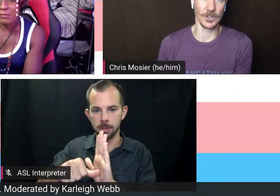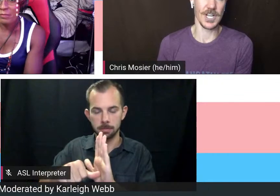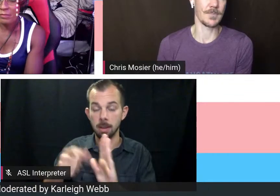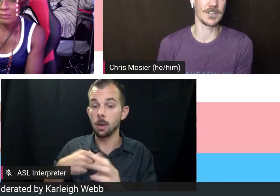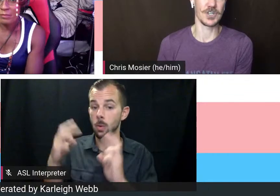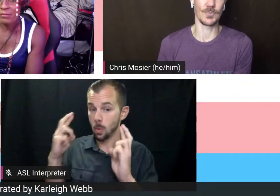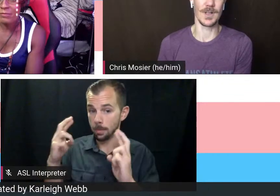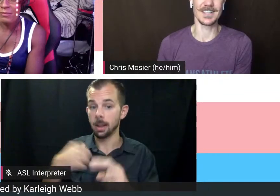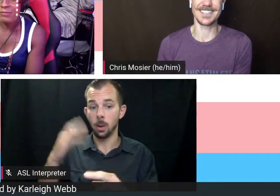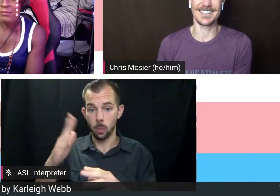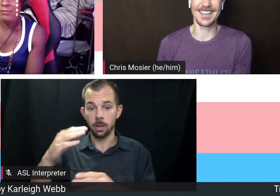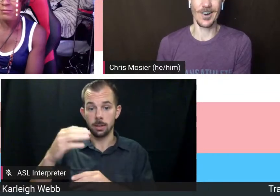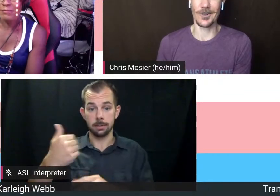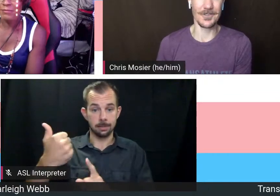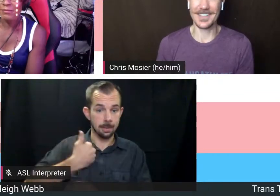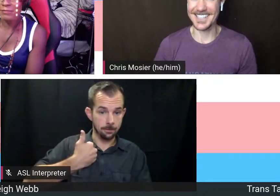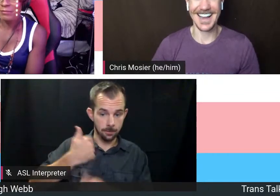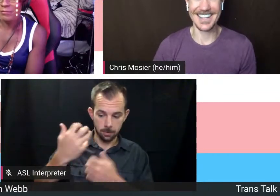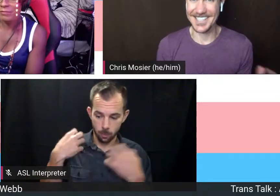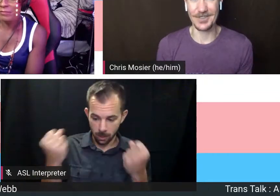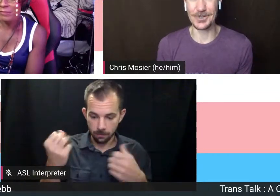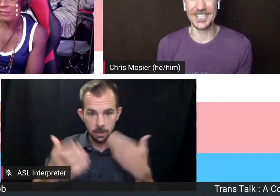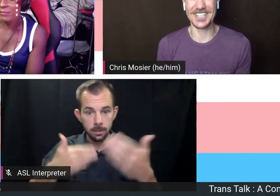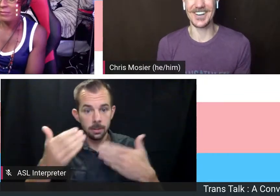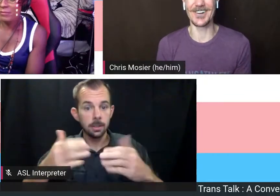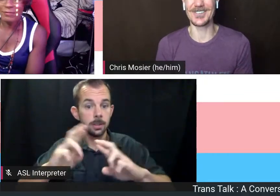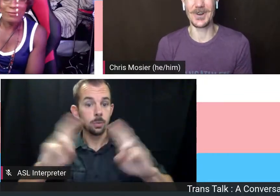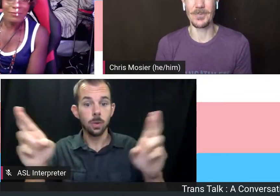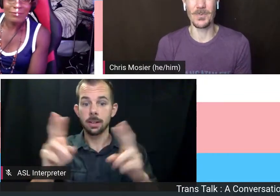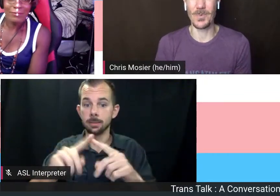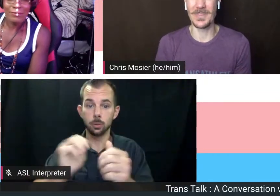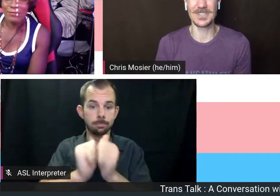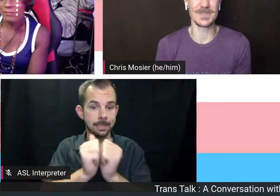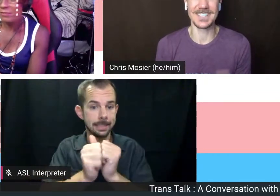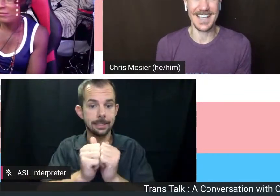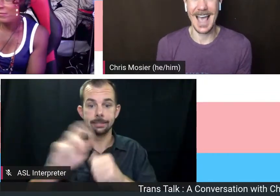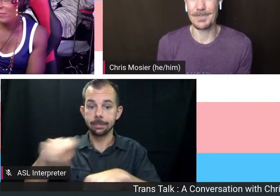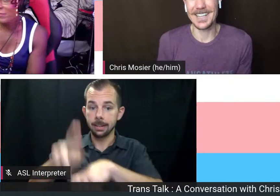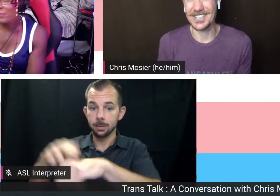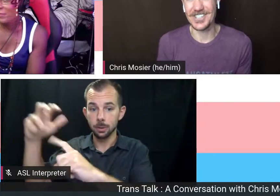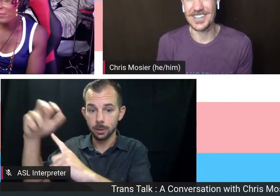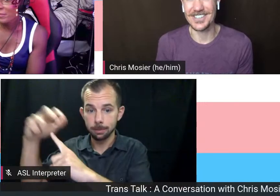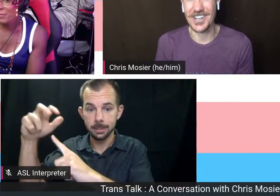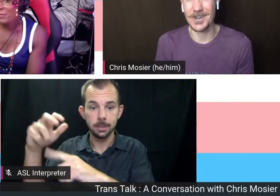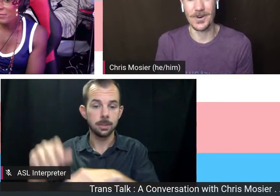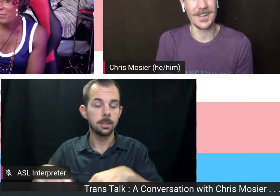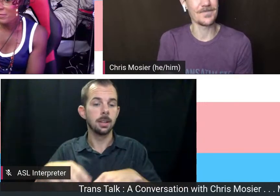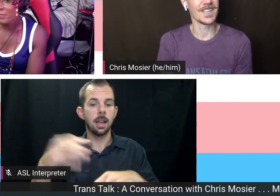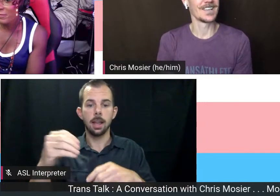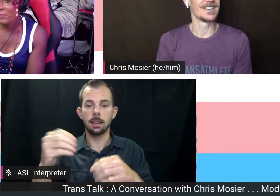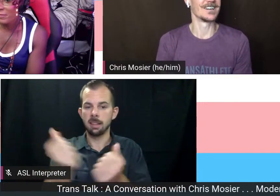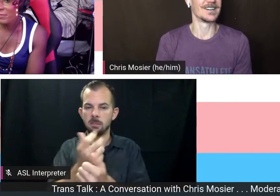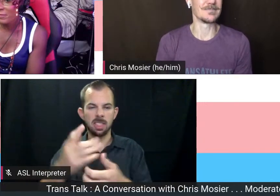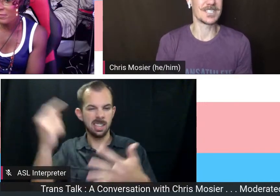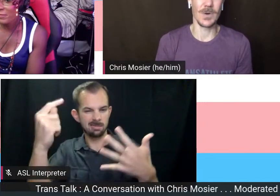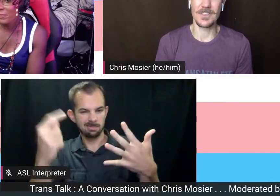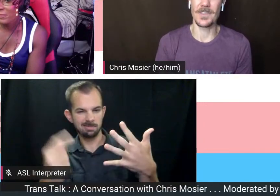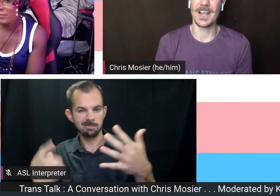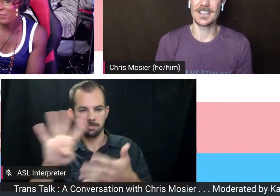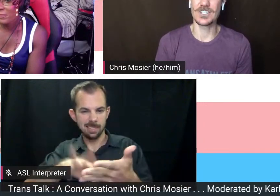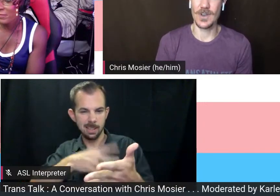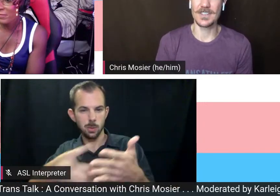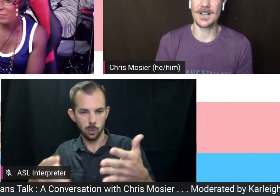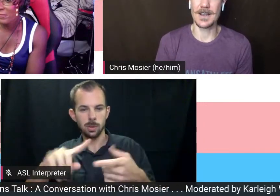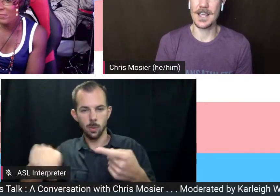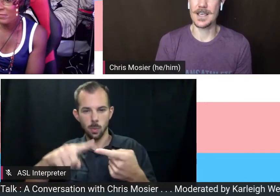my world championship race, and all of the things that I had scheduled this year, when this was happening in January. So I thought